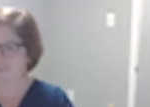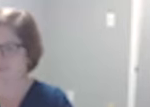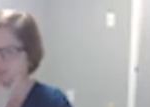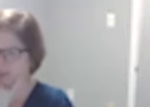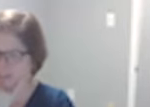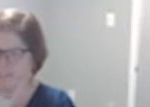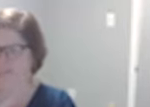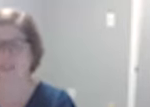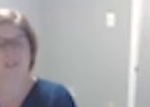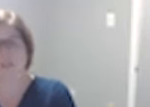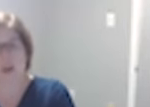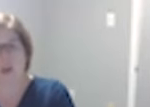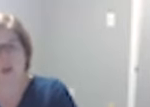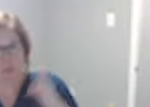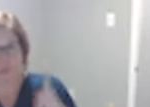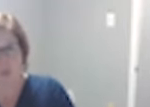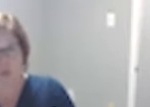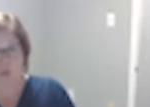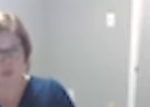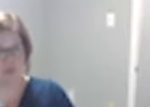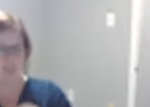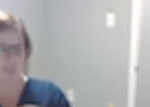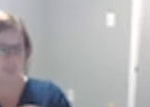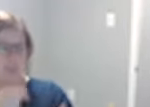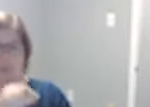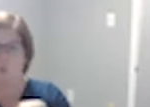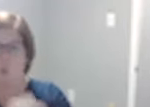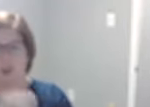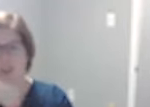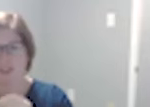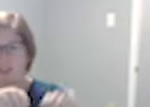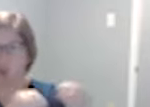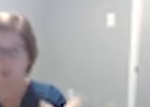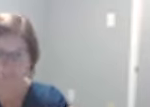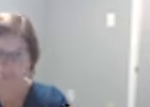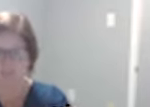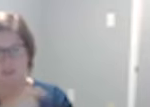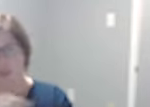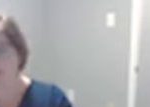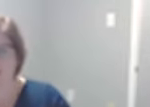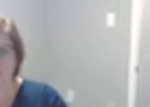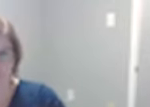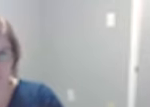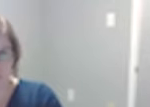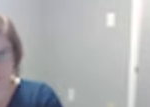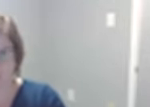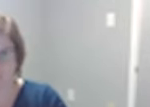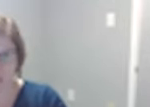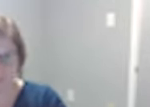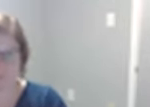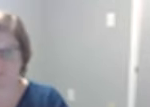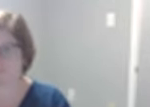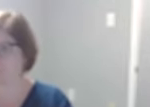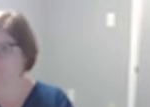work in the office and never been in the kind of laboratory, not never, but not often working in a laboratory, not often